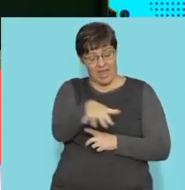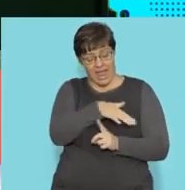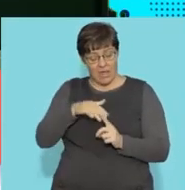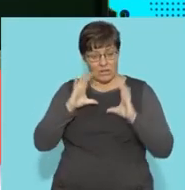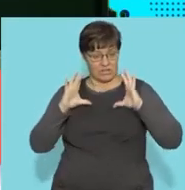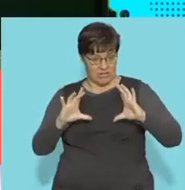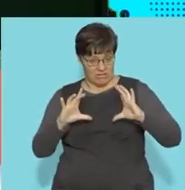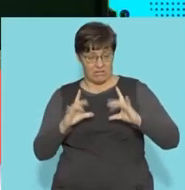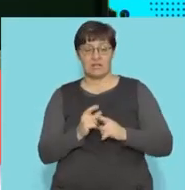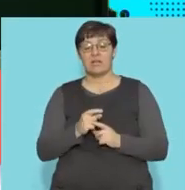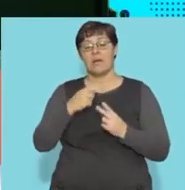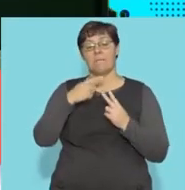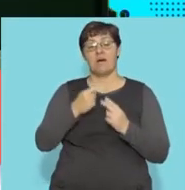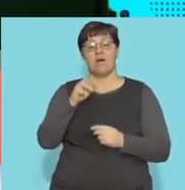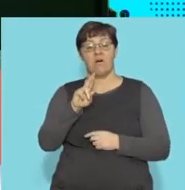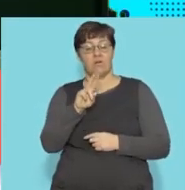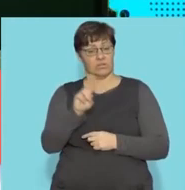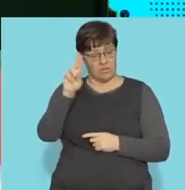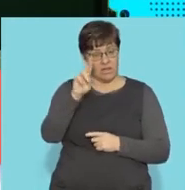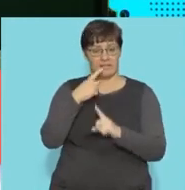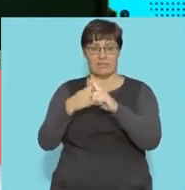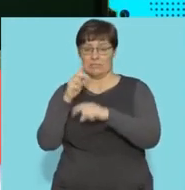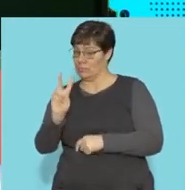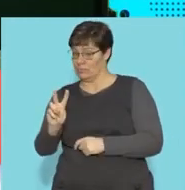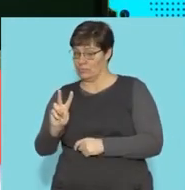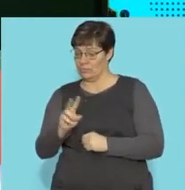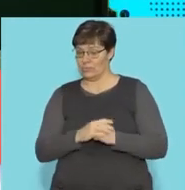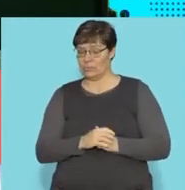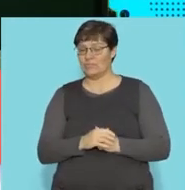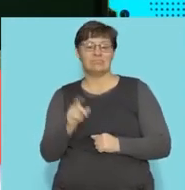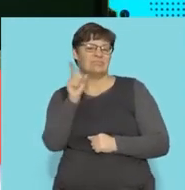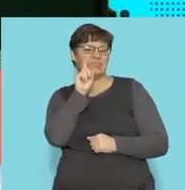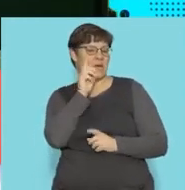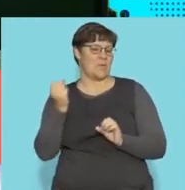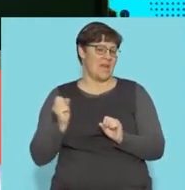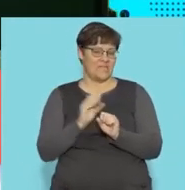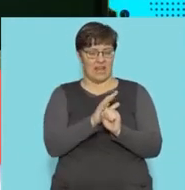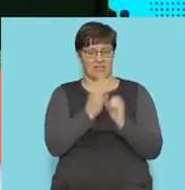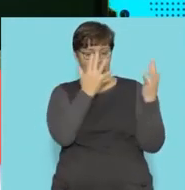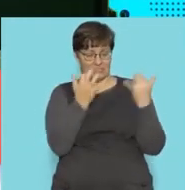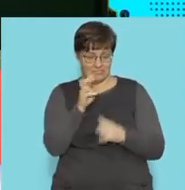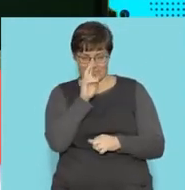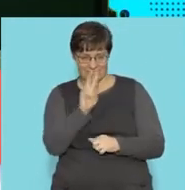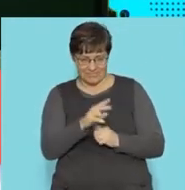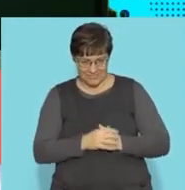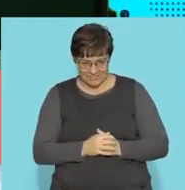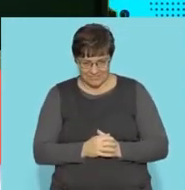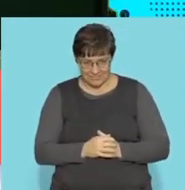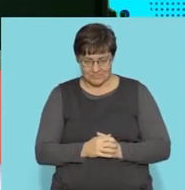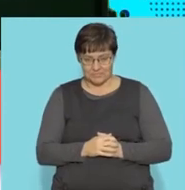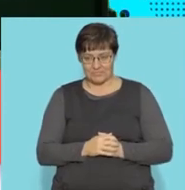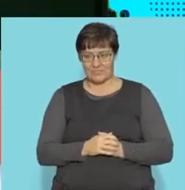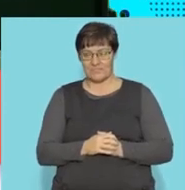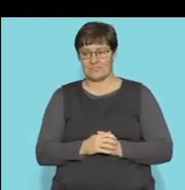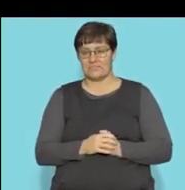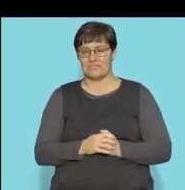the area of a circle. So it's going to be pi r squared times 2. And we're going to see how that affects my calculation. Let's go back to the